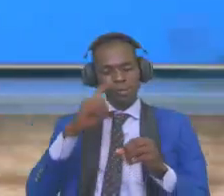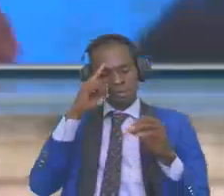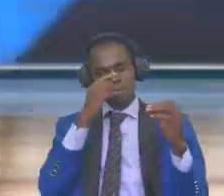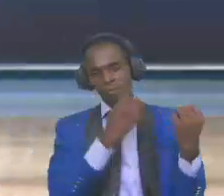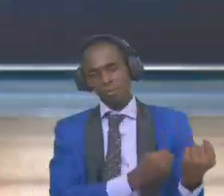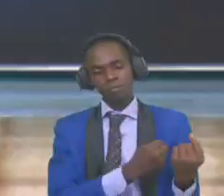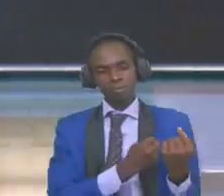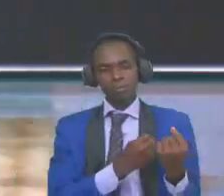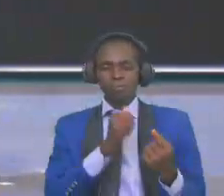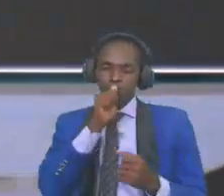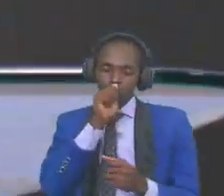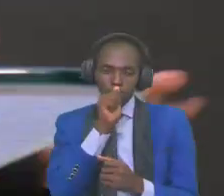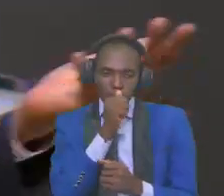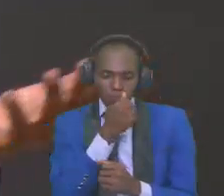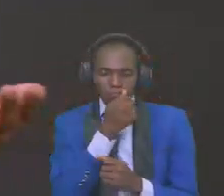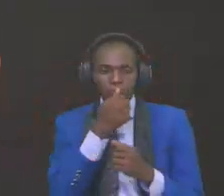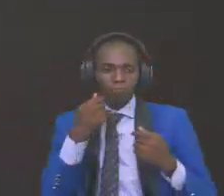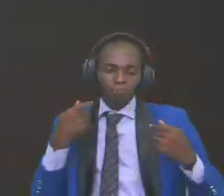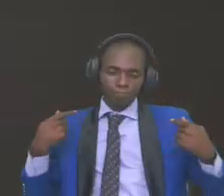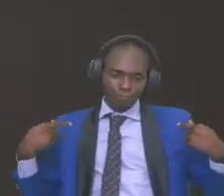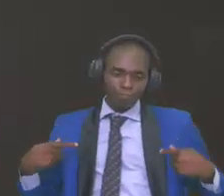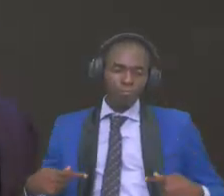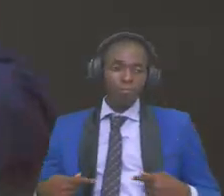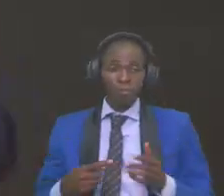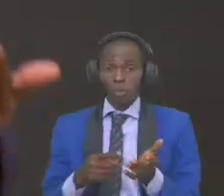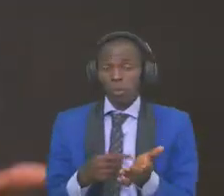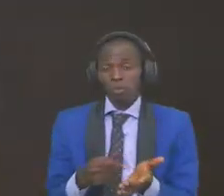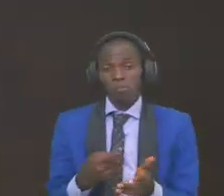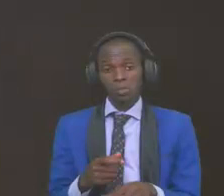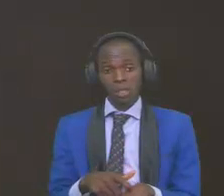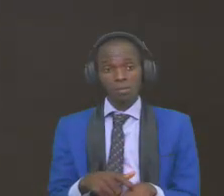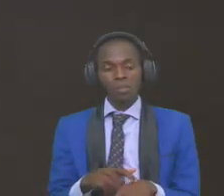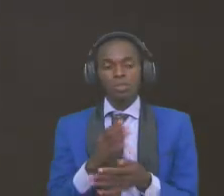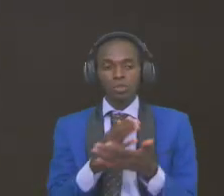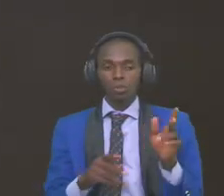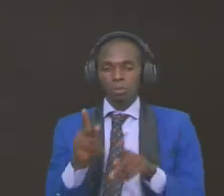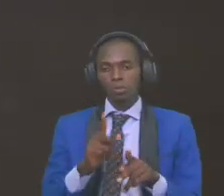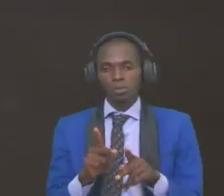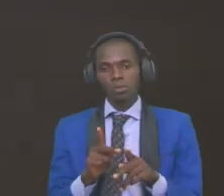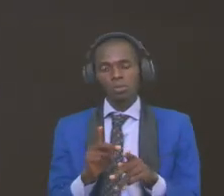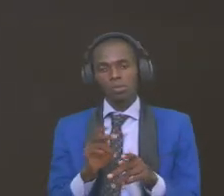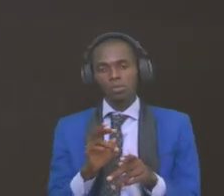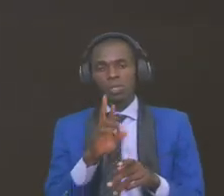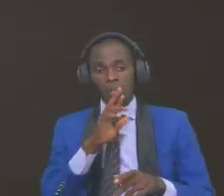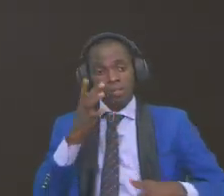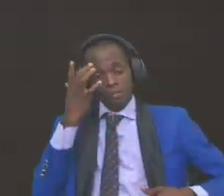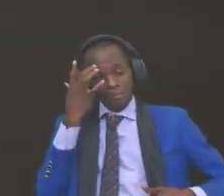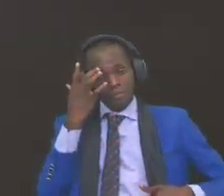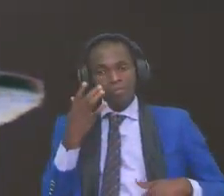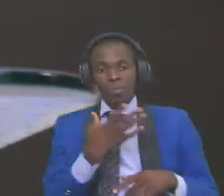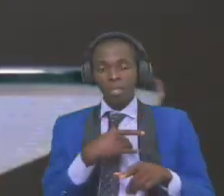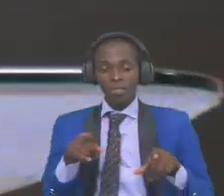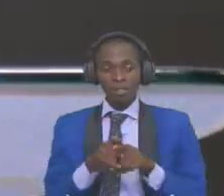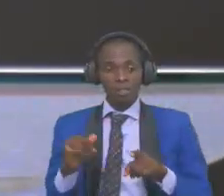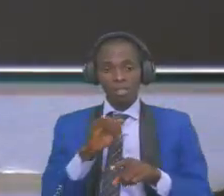Endure afflictions. Sometimes some people get sick, and as they get sick,